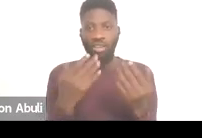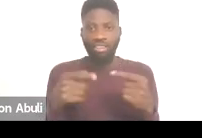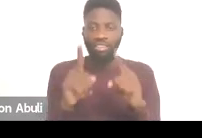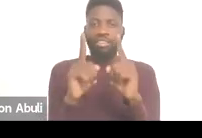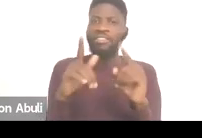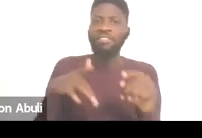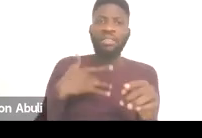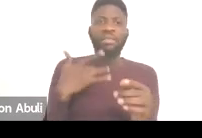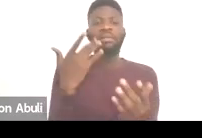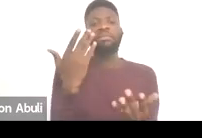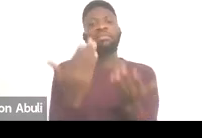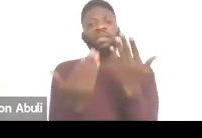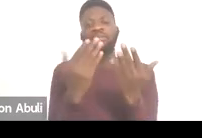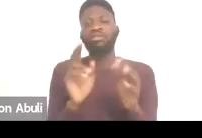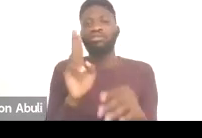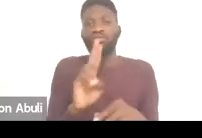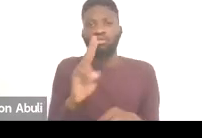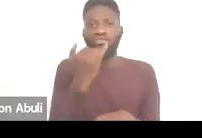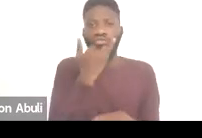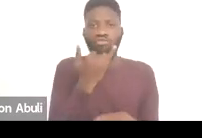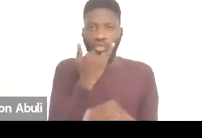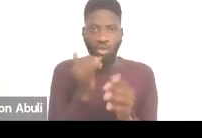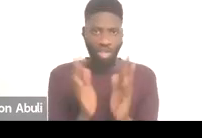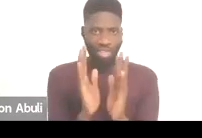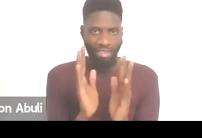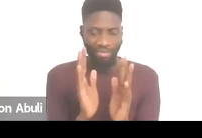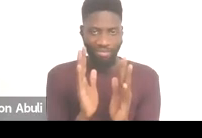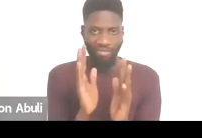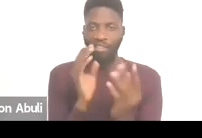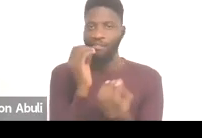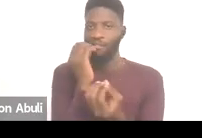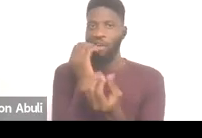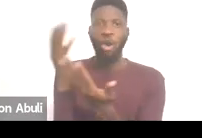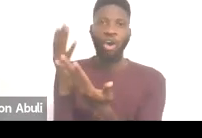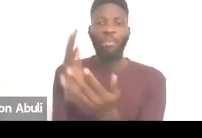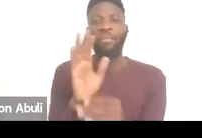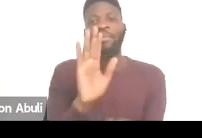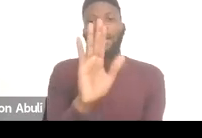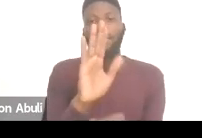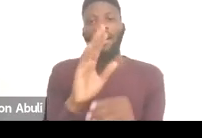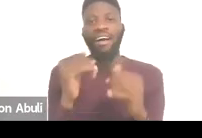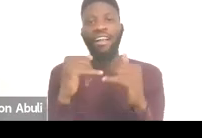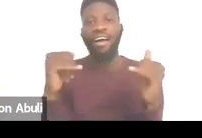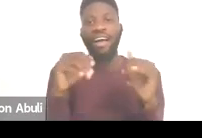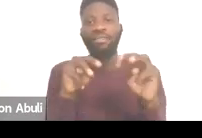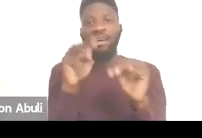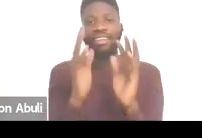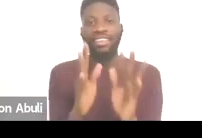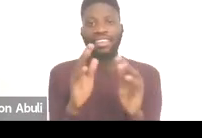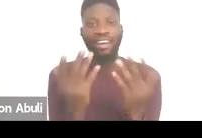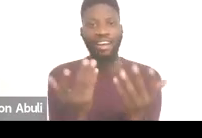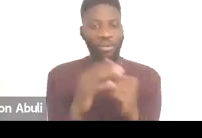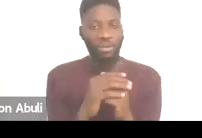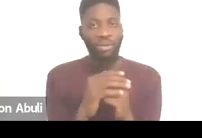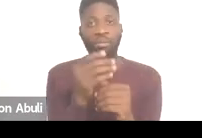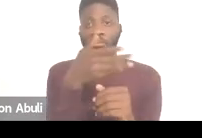you're being misused, how do you put this across to your line manager? The best option is for